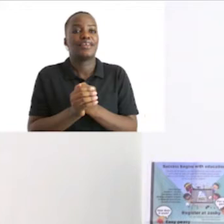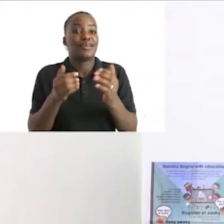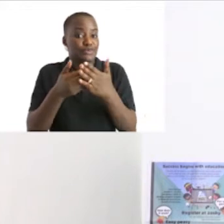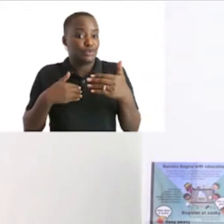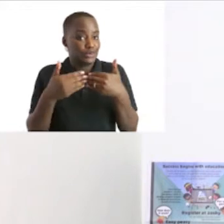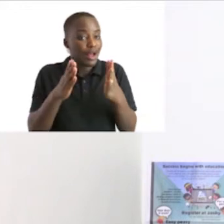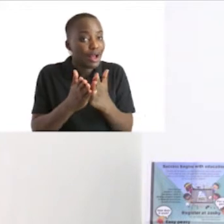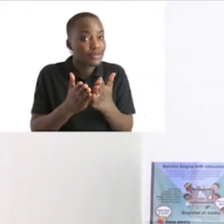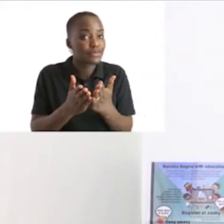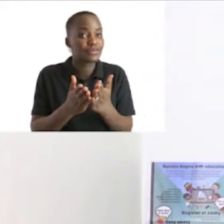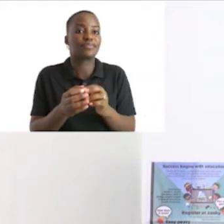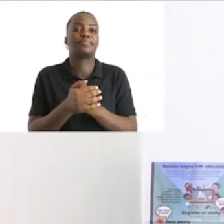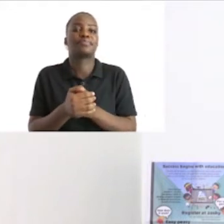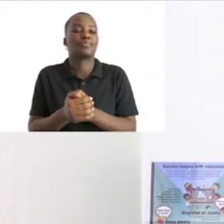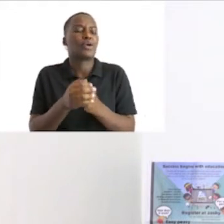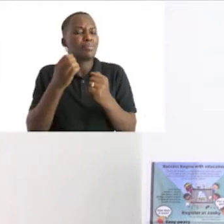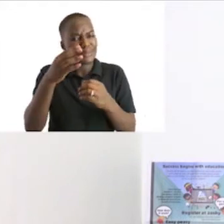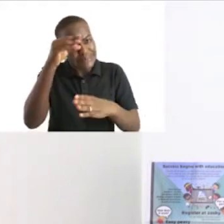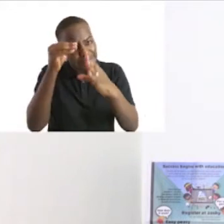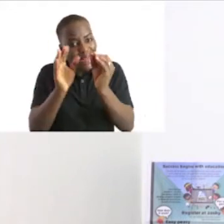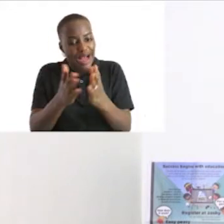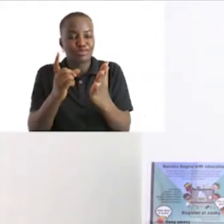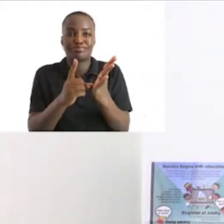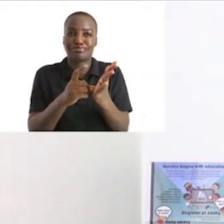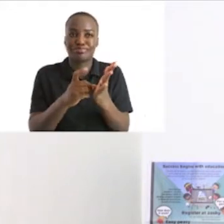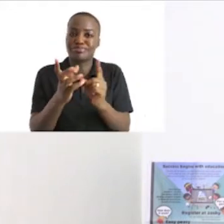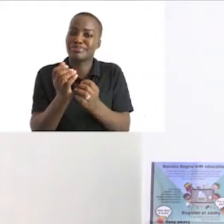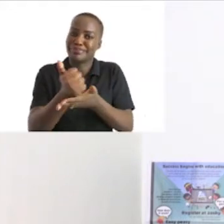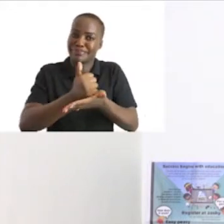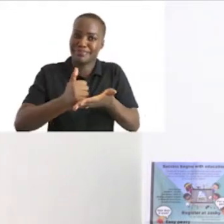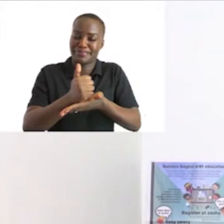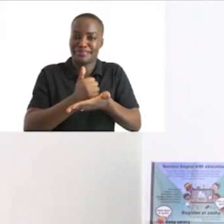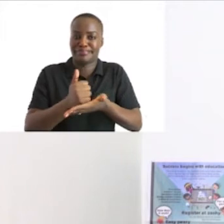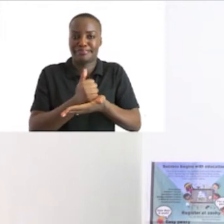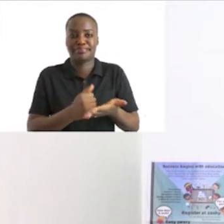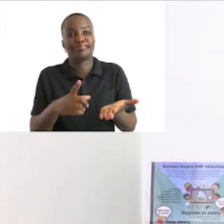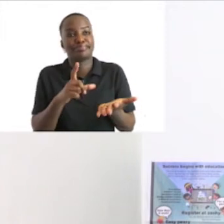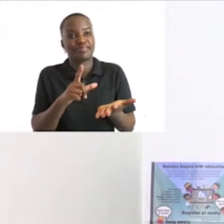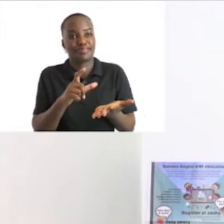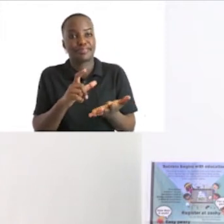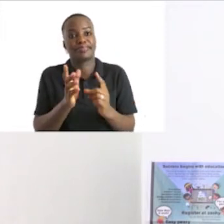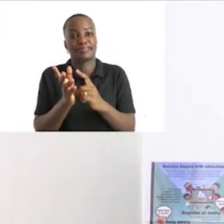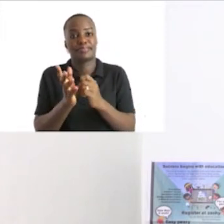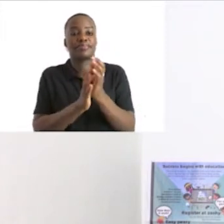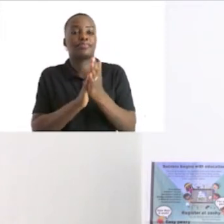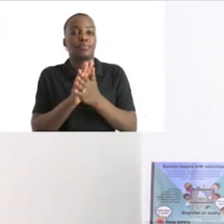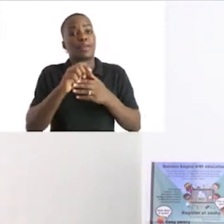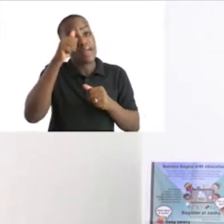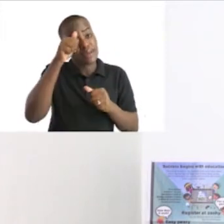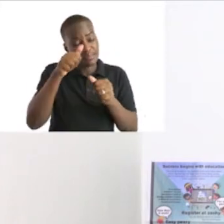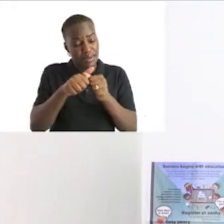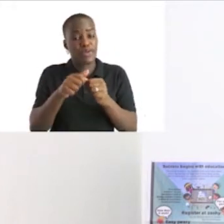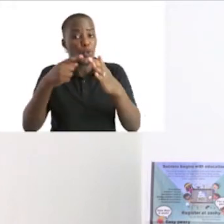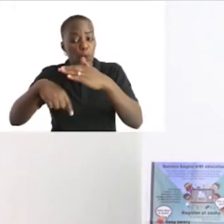our lesson actually, we need to learn how to sanitize our hands. So let's take our sanitizer. Remember, everywhere